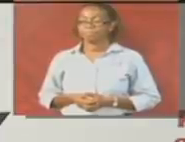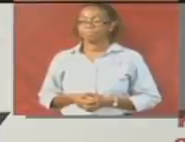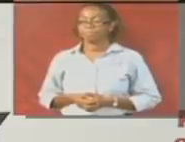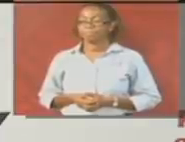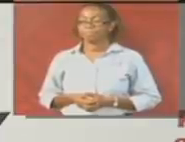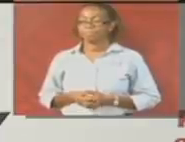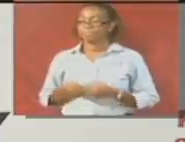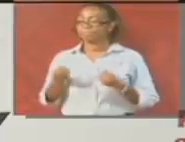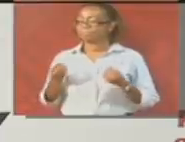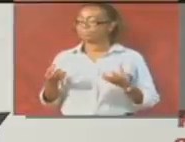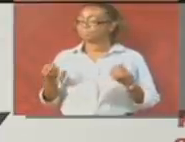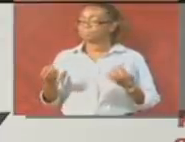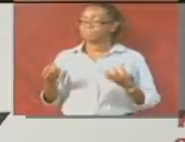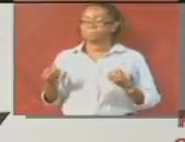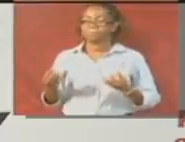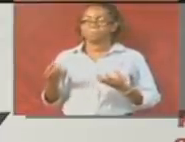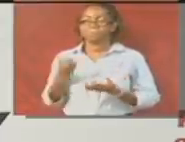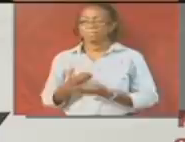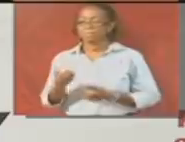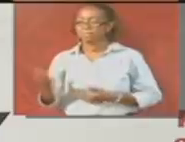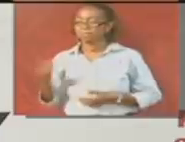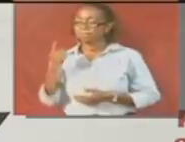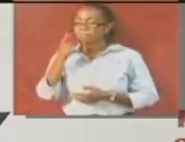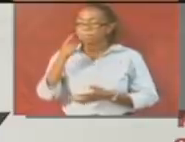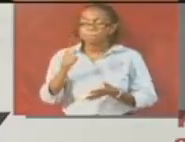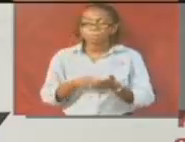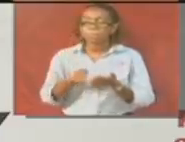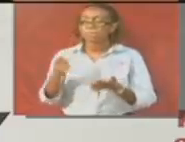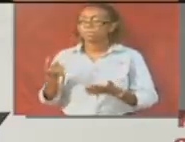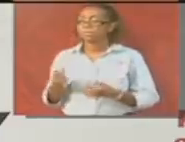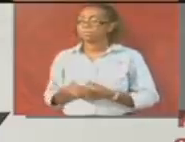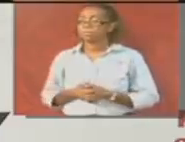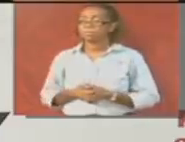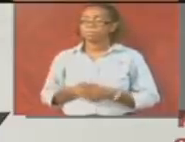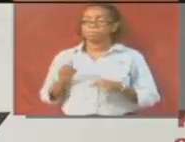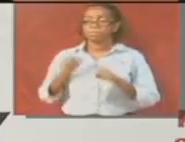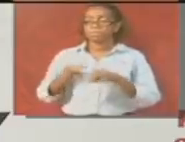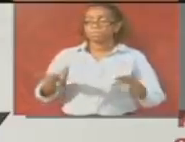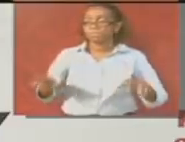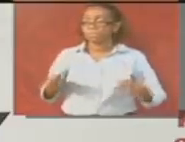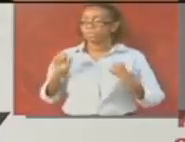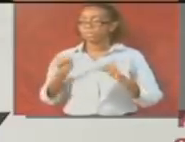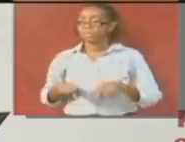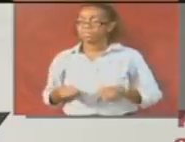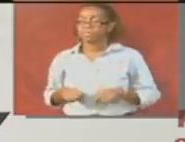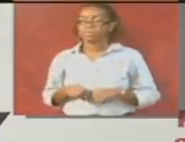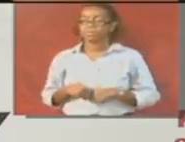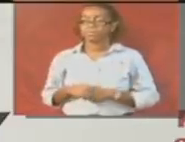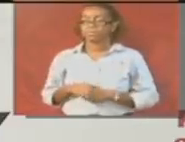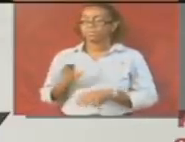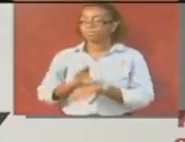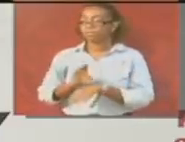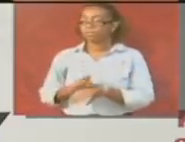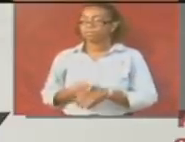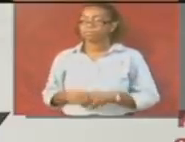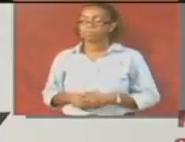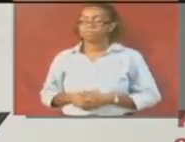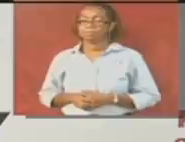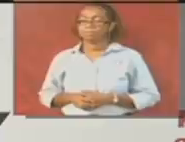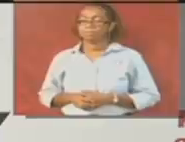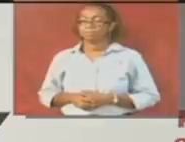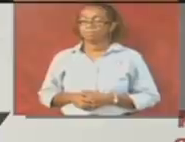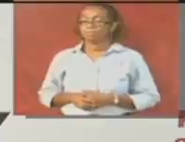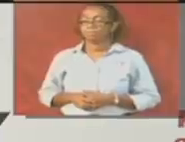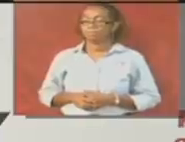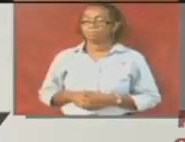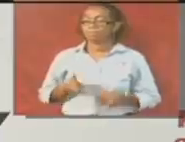noted transmission in several of those settings, notably the indoor gatherings, notably